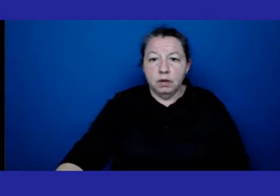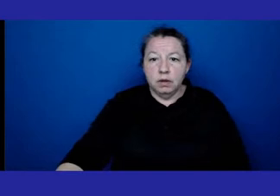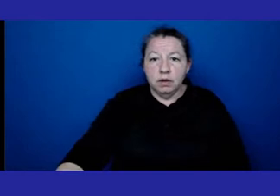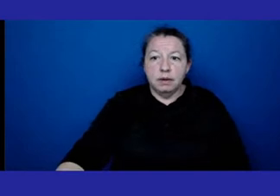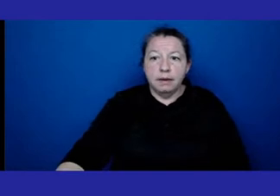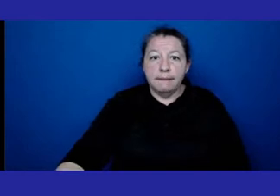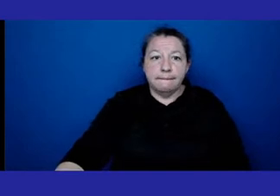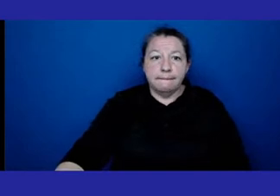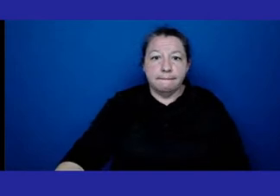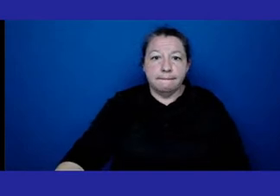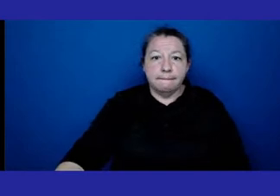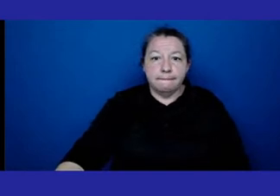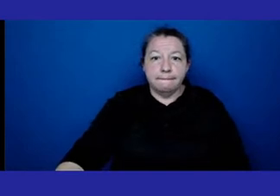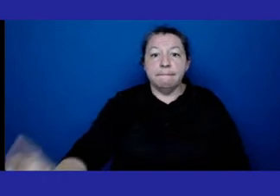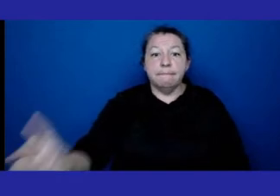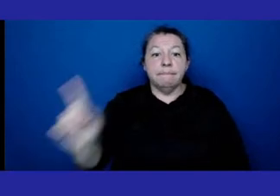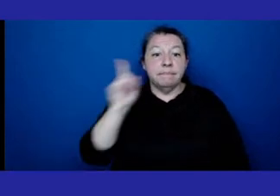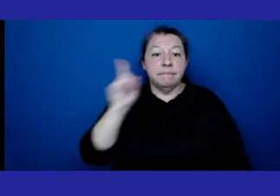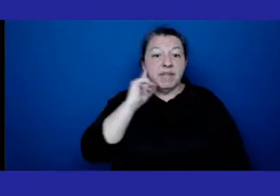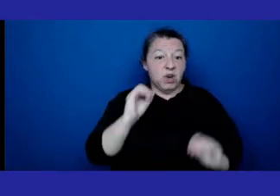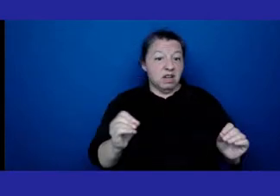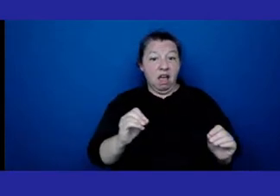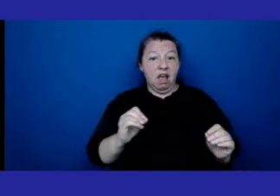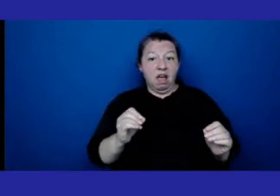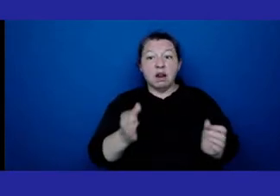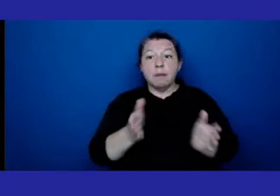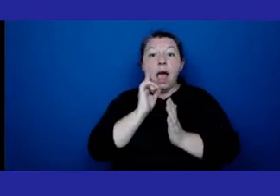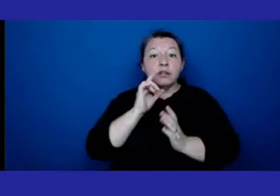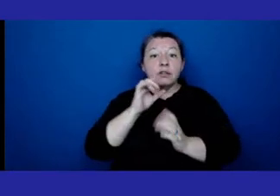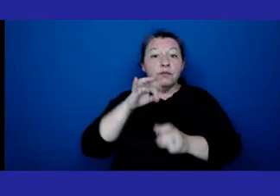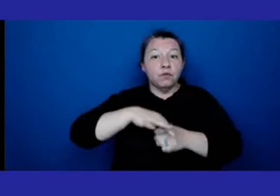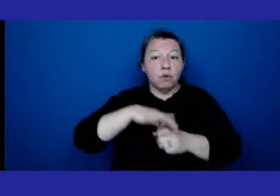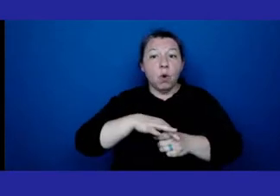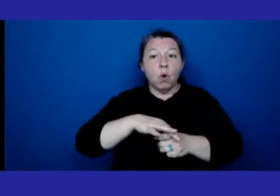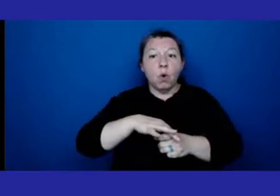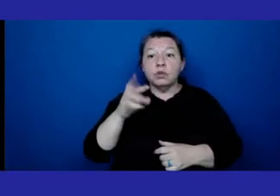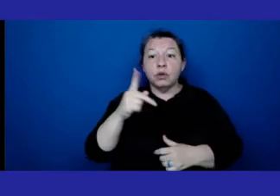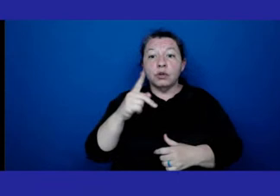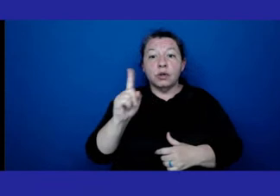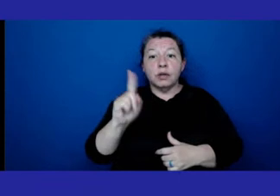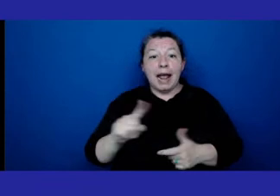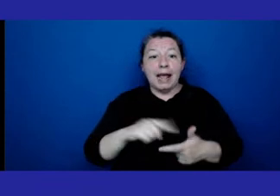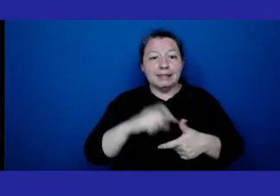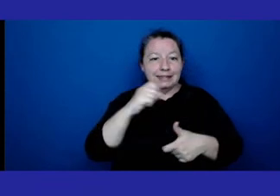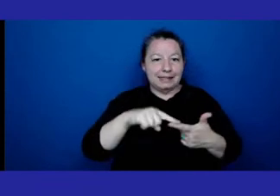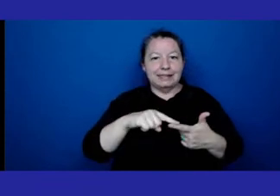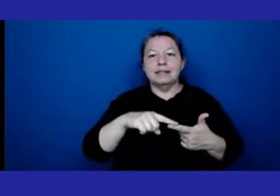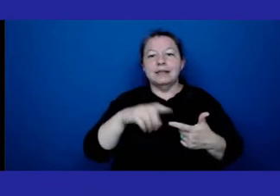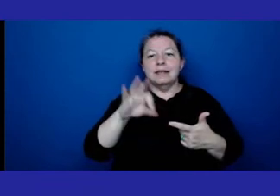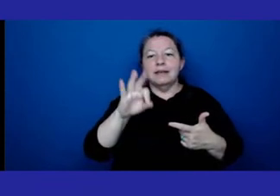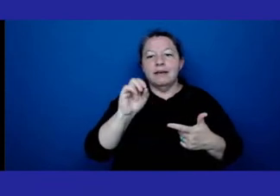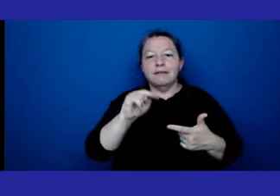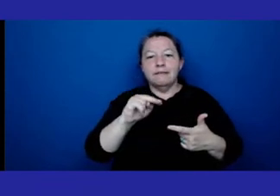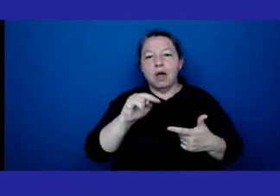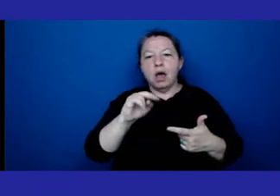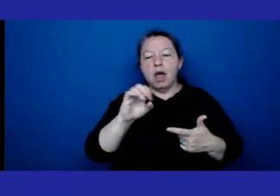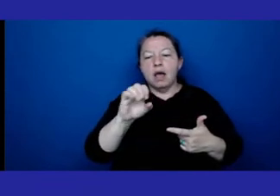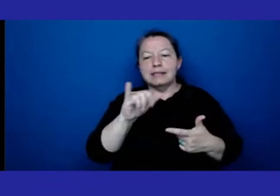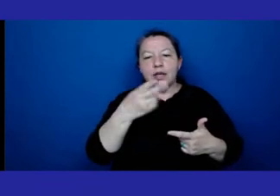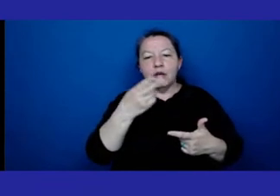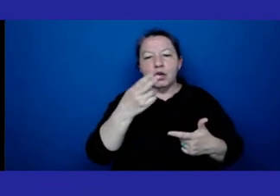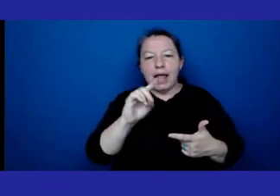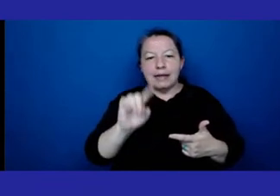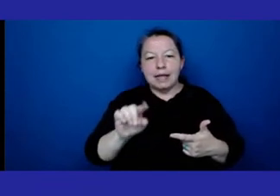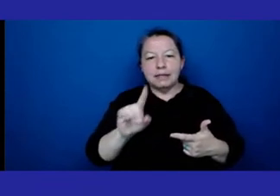Okay. Hearing none, then let me ask for a vote. Dr. Katz? Yes. Sally Hernandez Piñero? Yes. Erin Kelly?